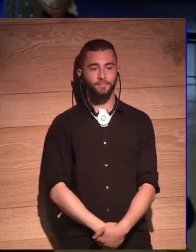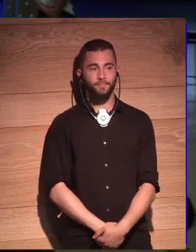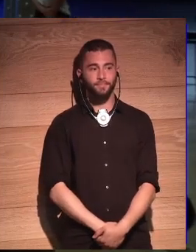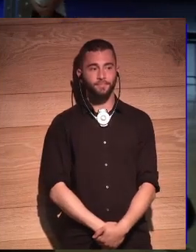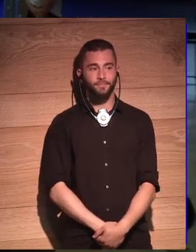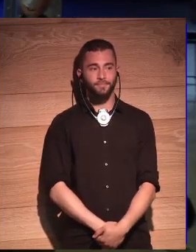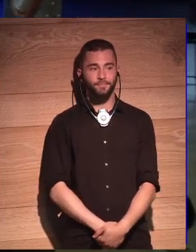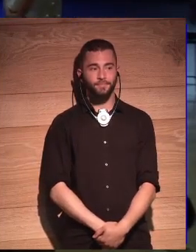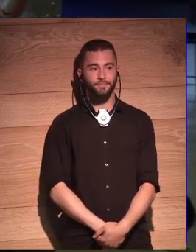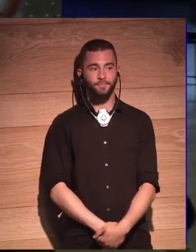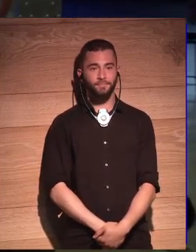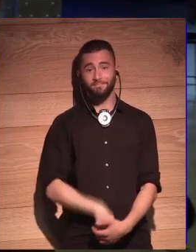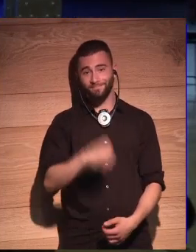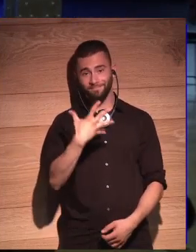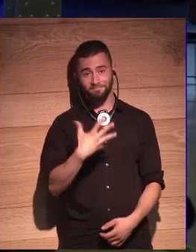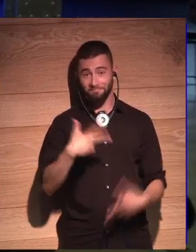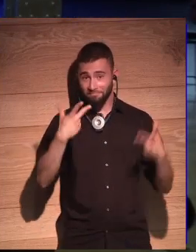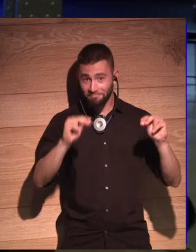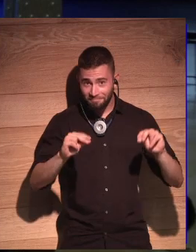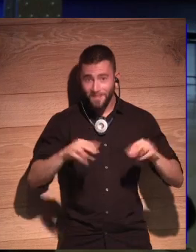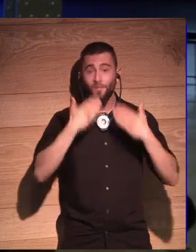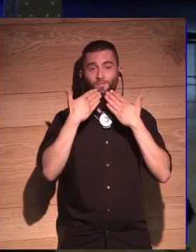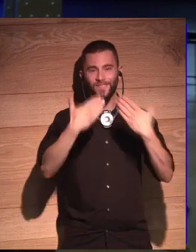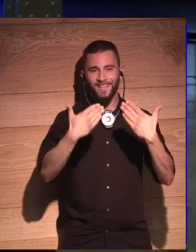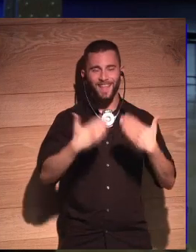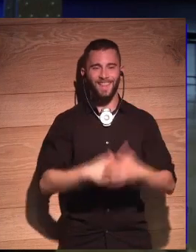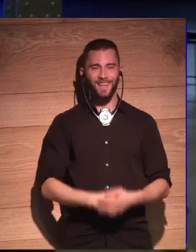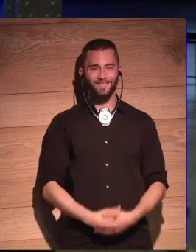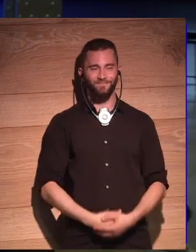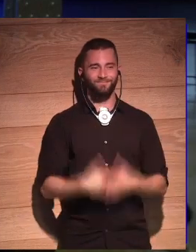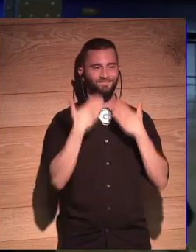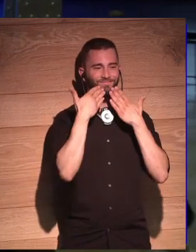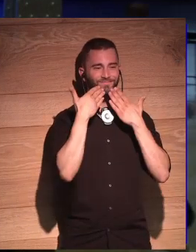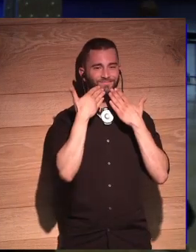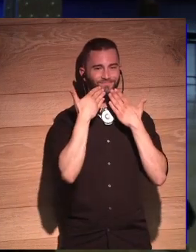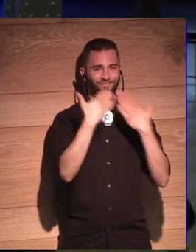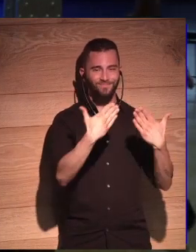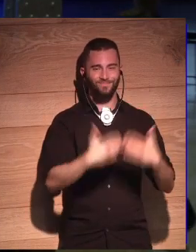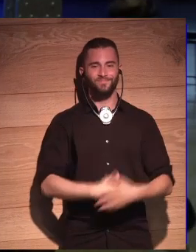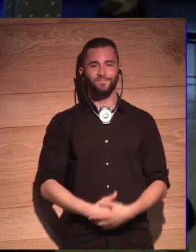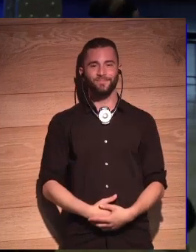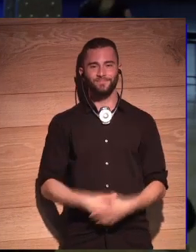No, I think we're done. Thank you very much. Thank you, Ian. Thank you.